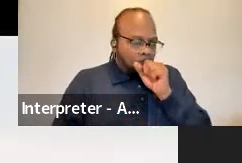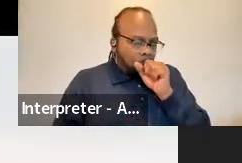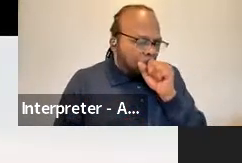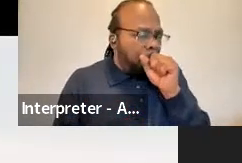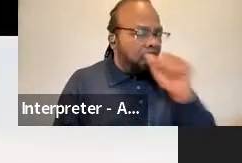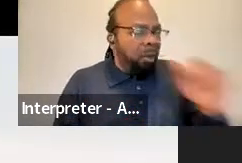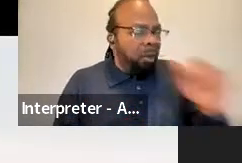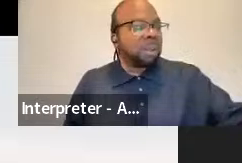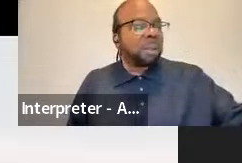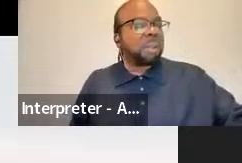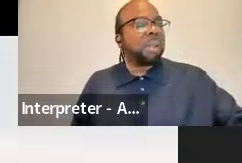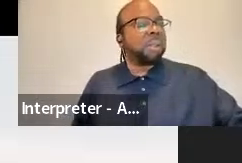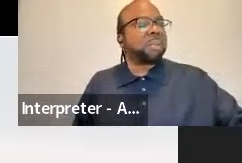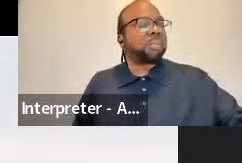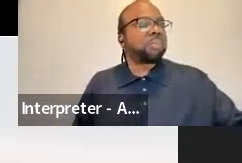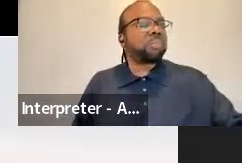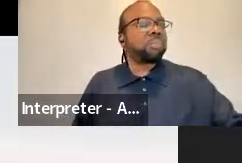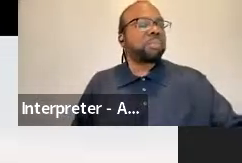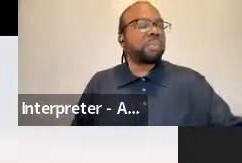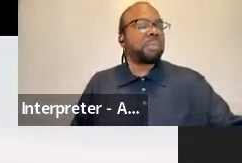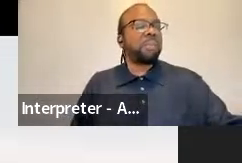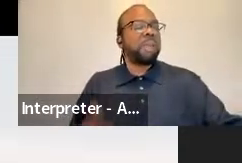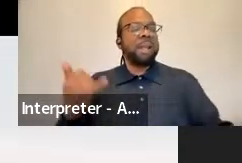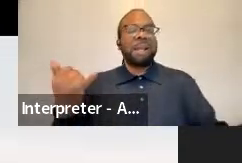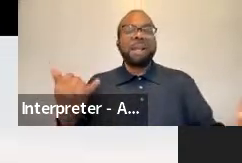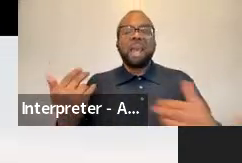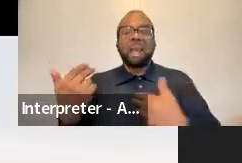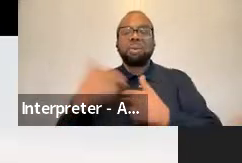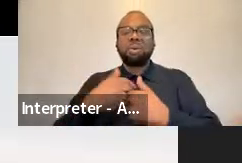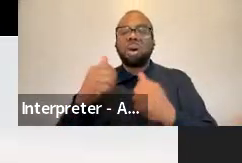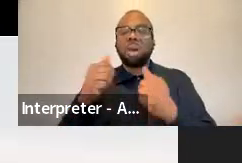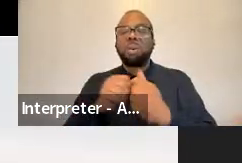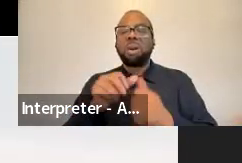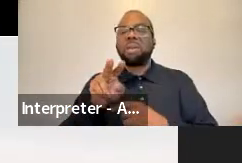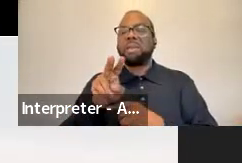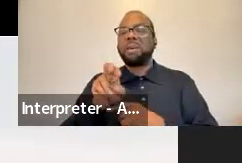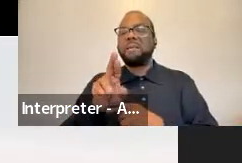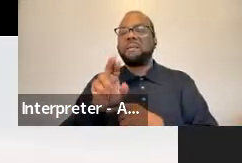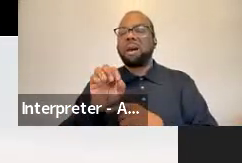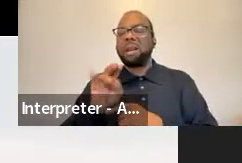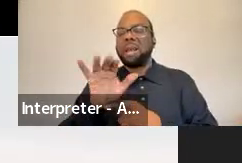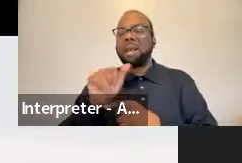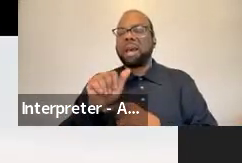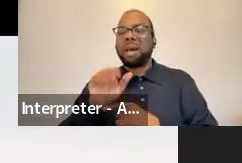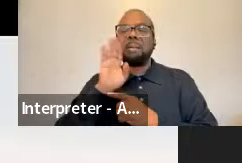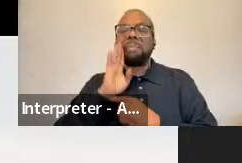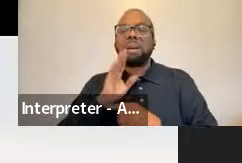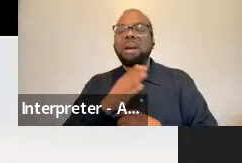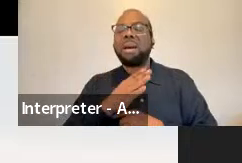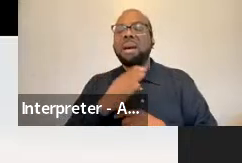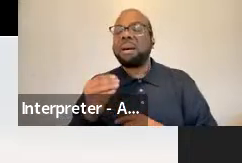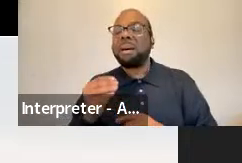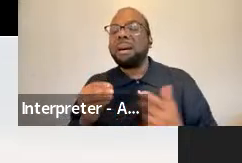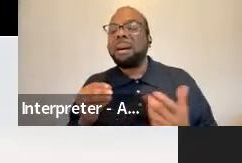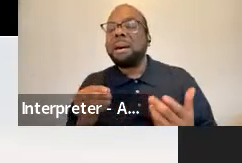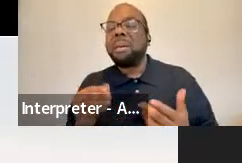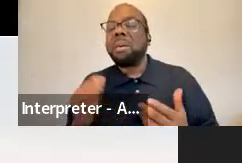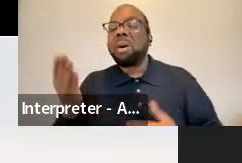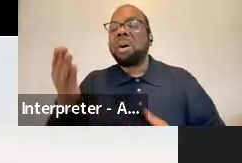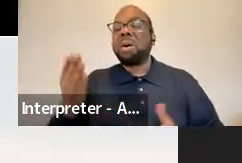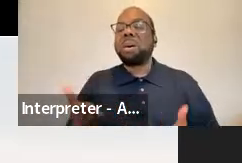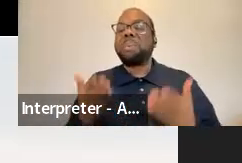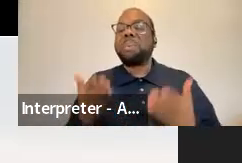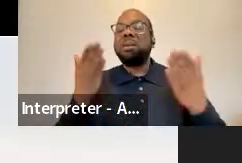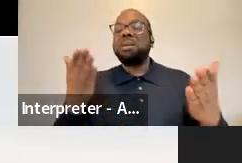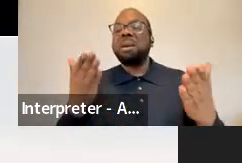I'm joined tonight by Veronica Brown and Winnie Shen, who will present from the Housing Division at the Department